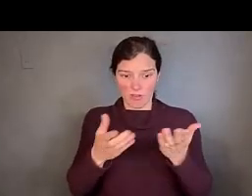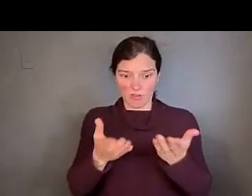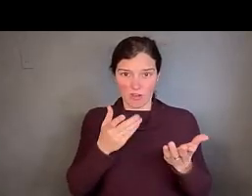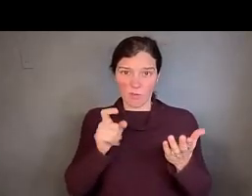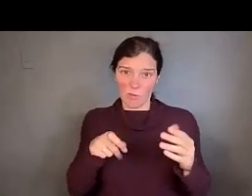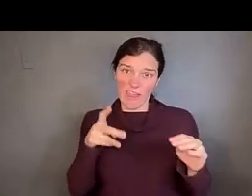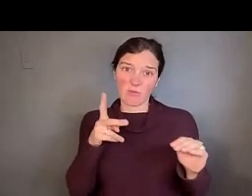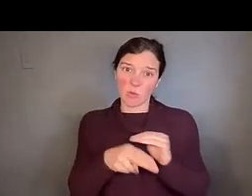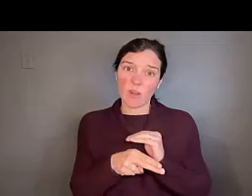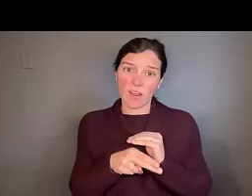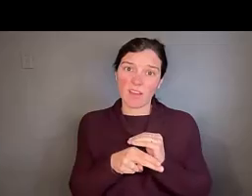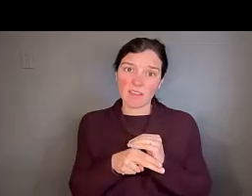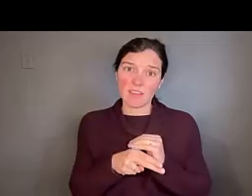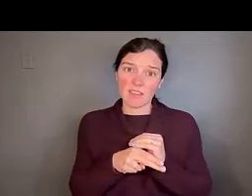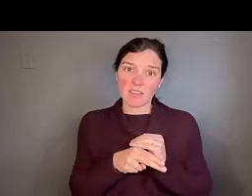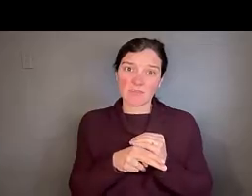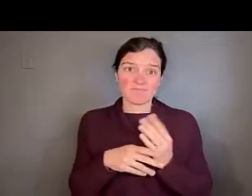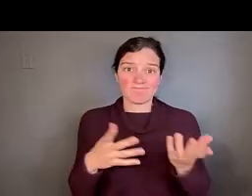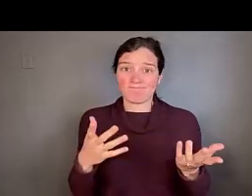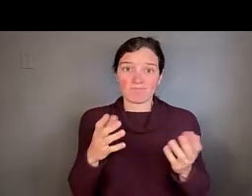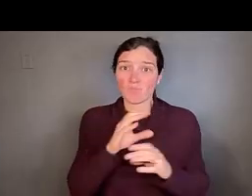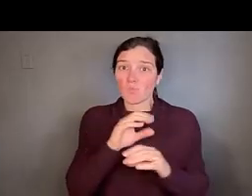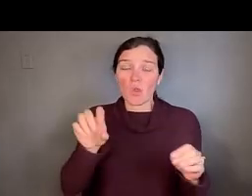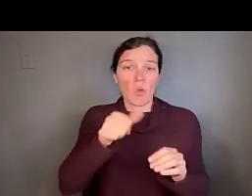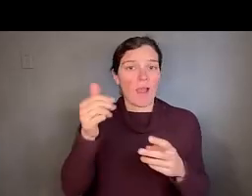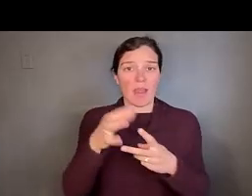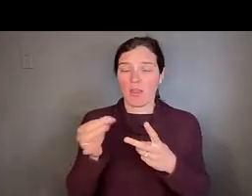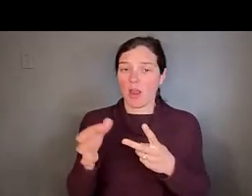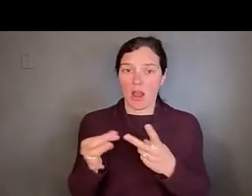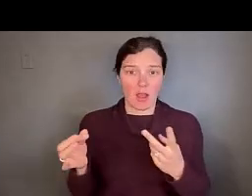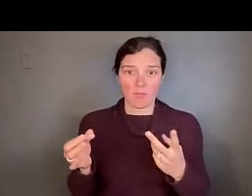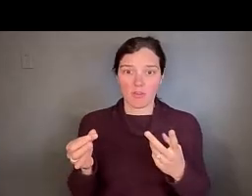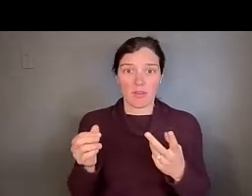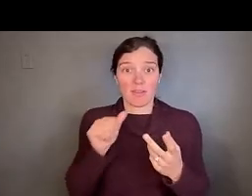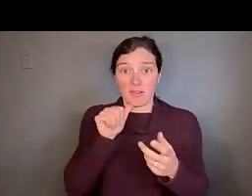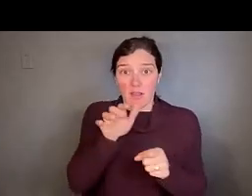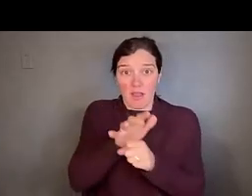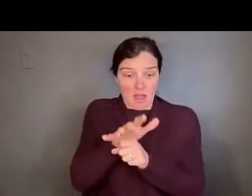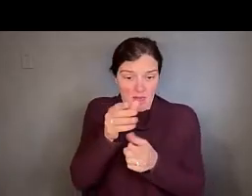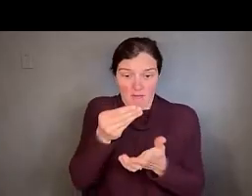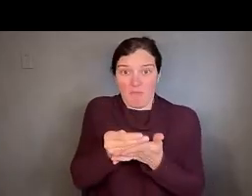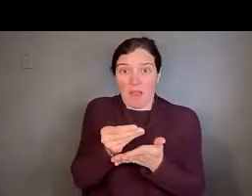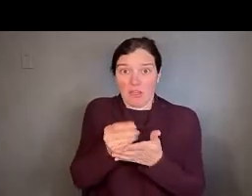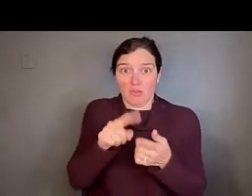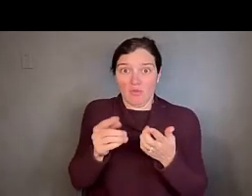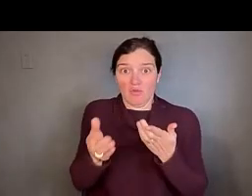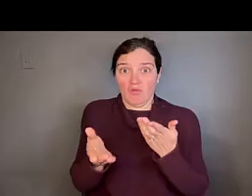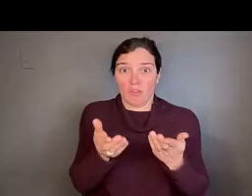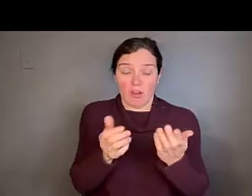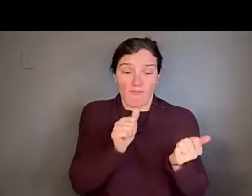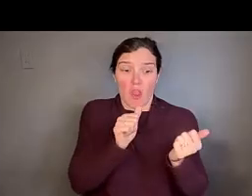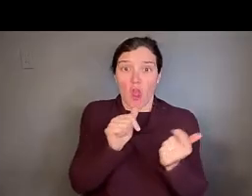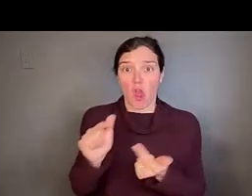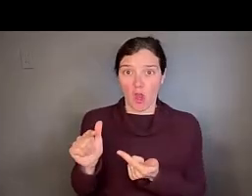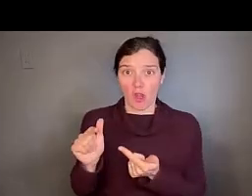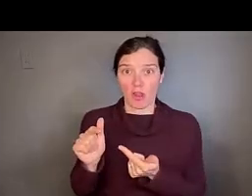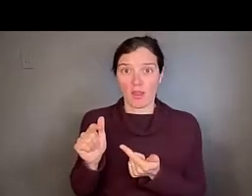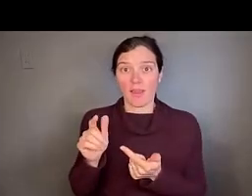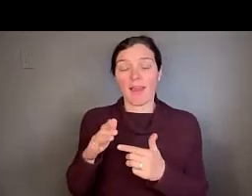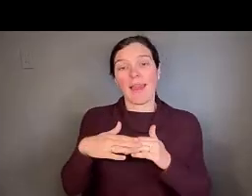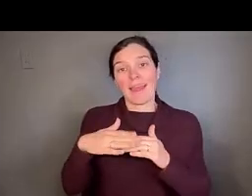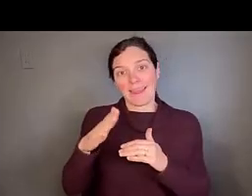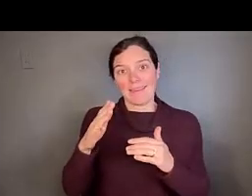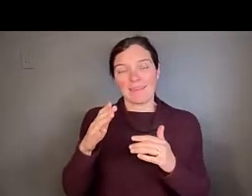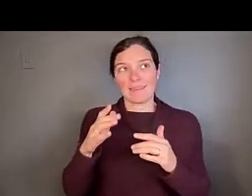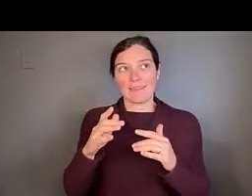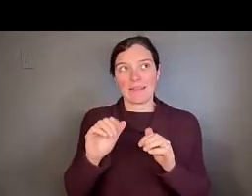to cut. It's just, there's no other way around it. There's not enough dollars to serve everyone, at least in the robust